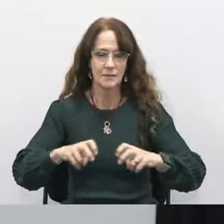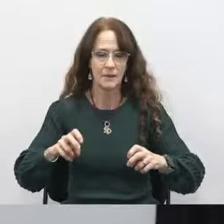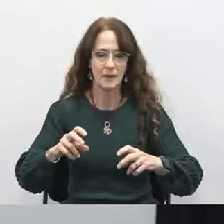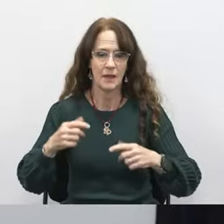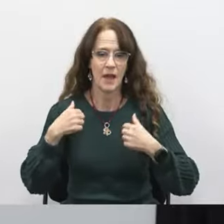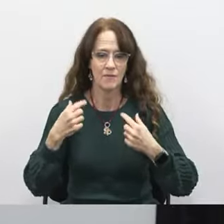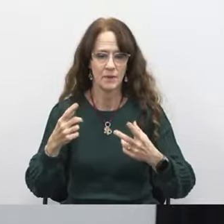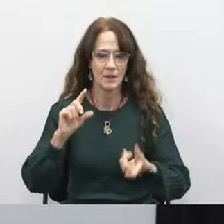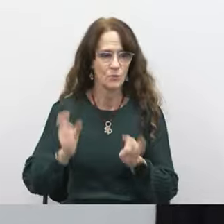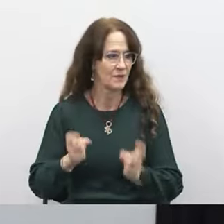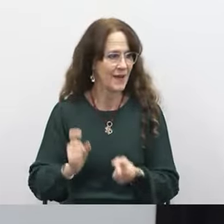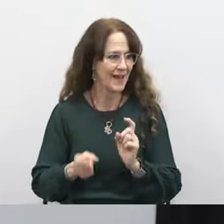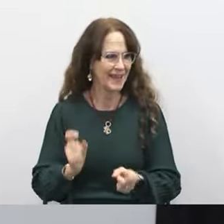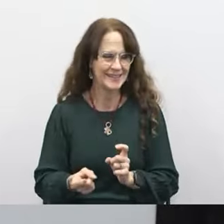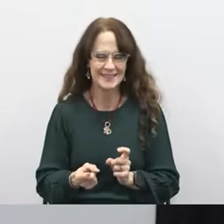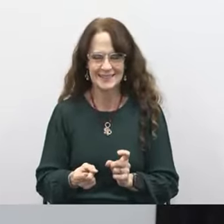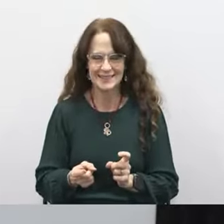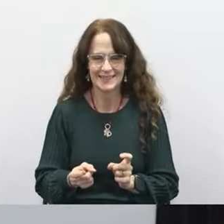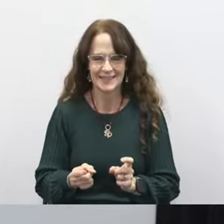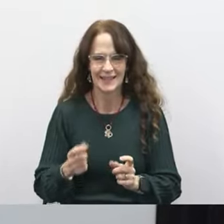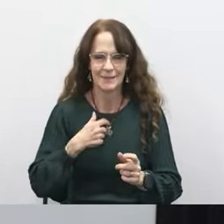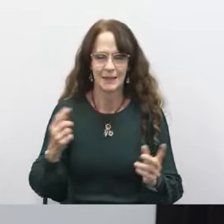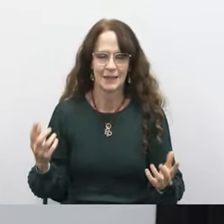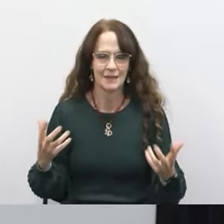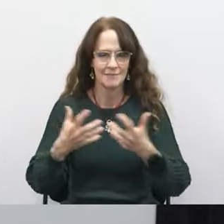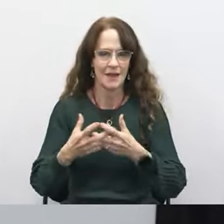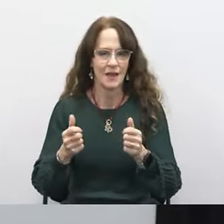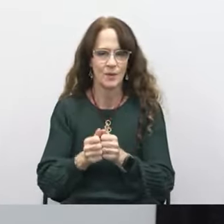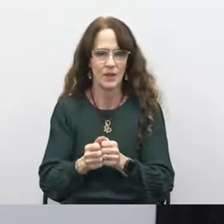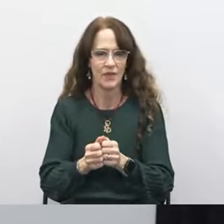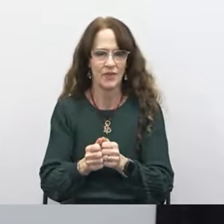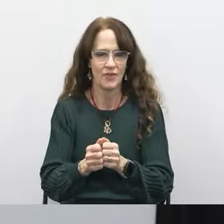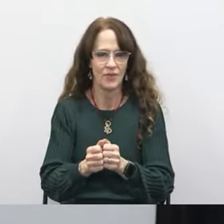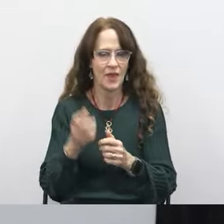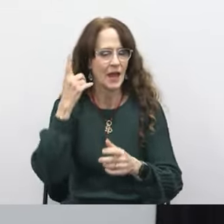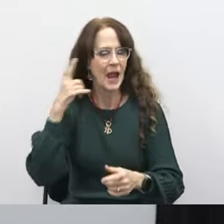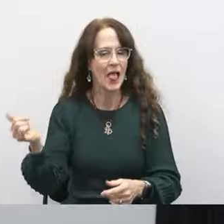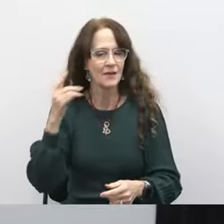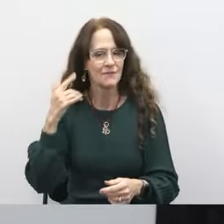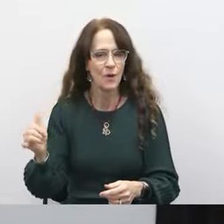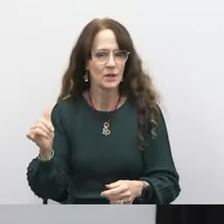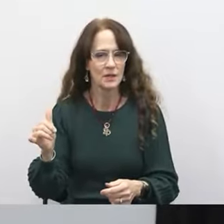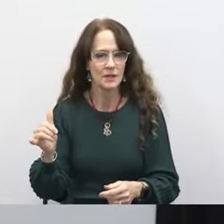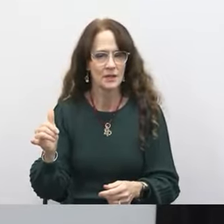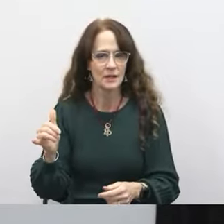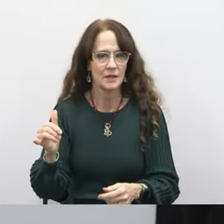been revised to be in alignment with the California